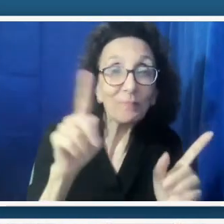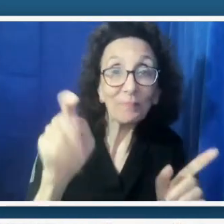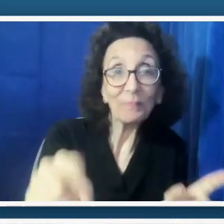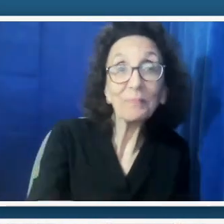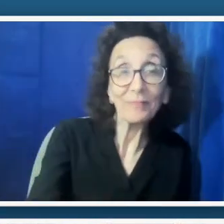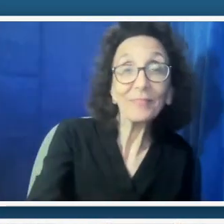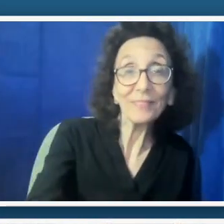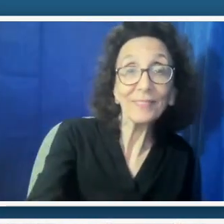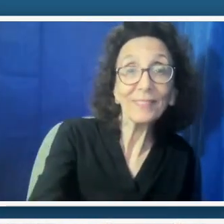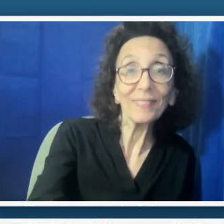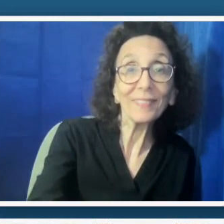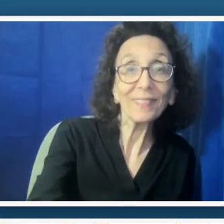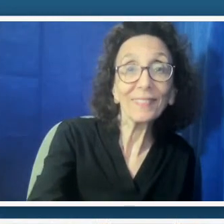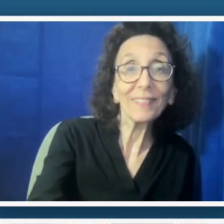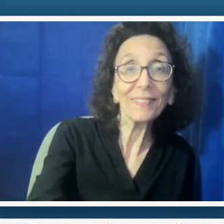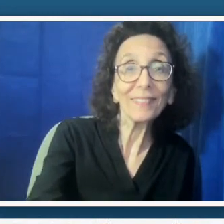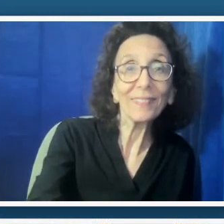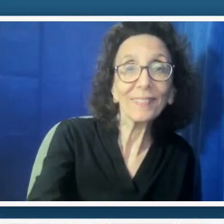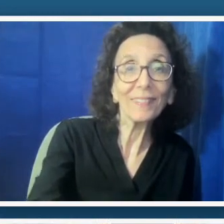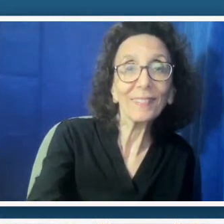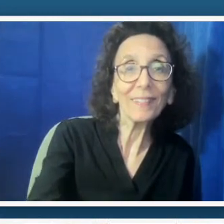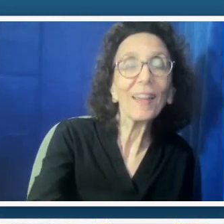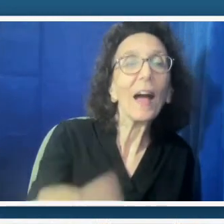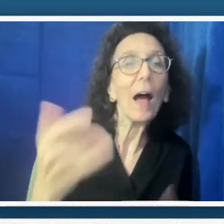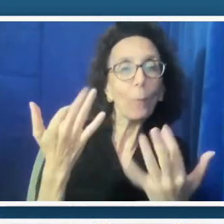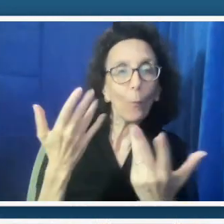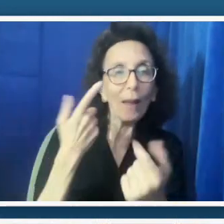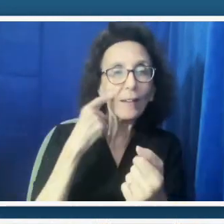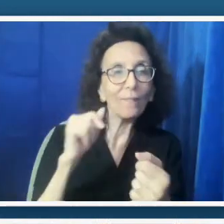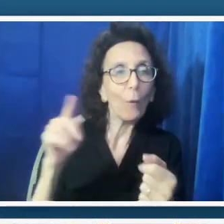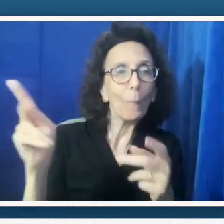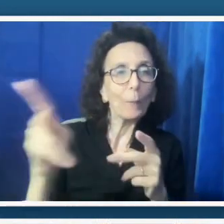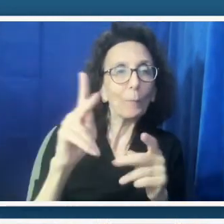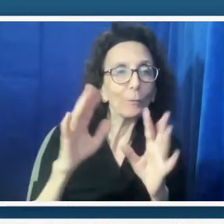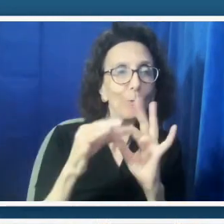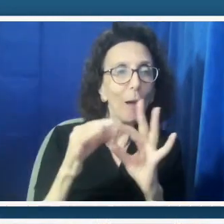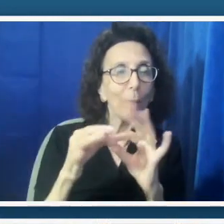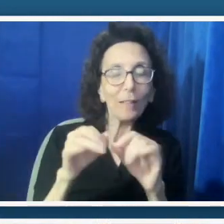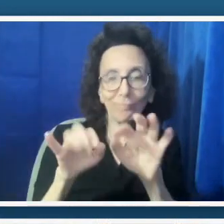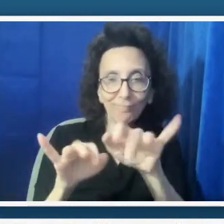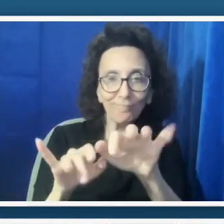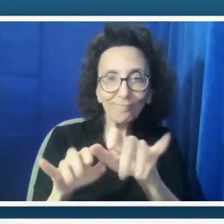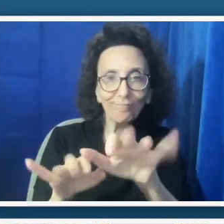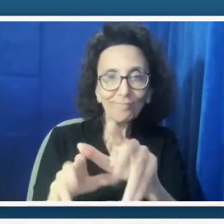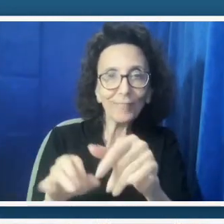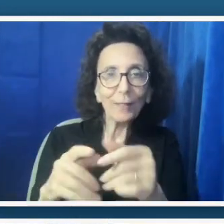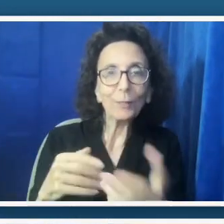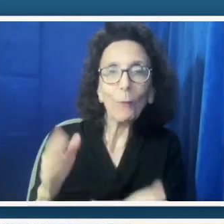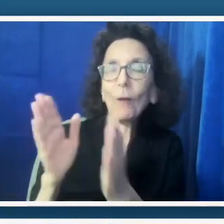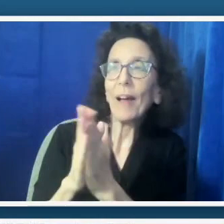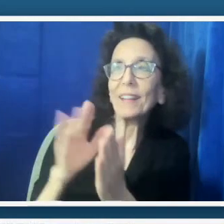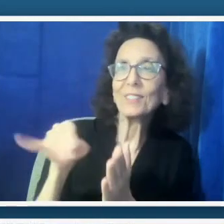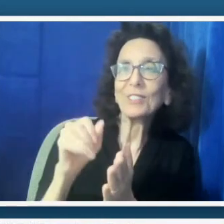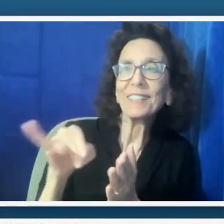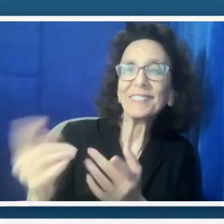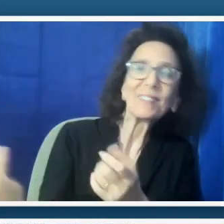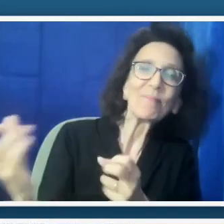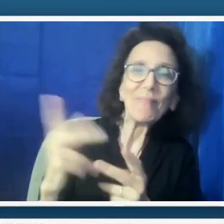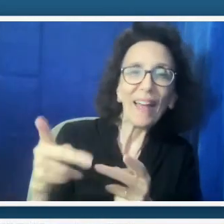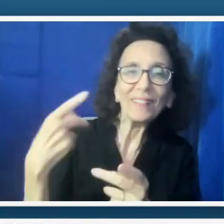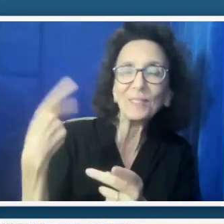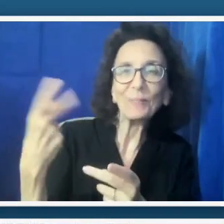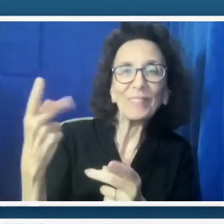we are waiting for some comments to come in, I'm going to ask Jessie to join me for a little bit of